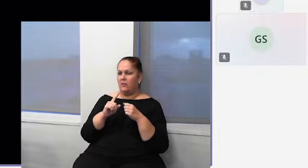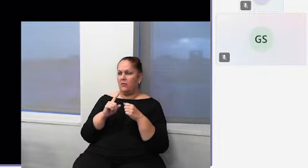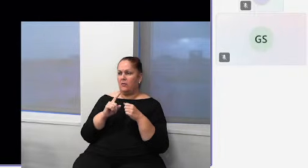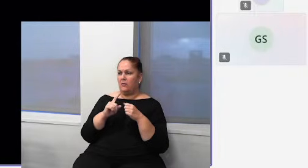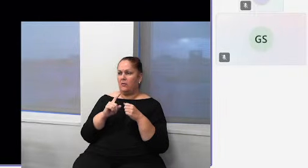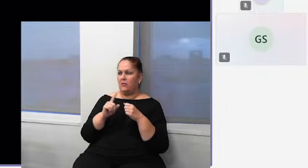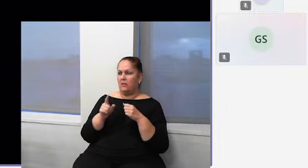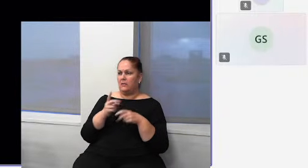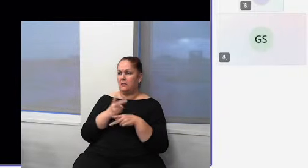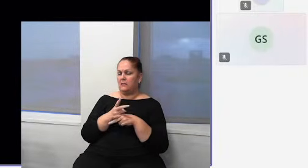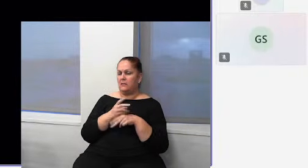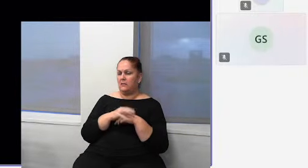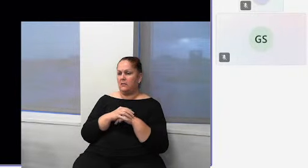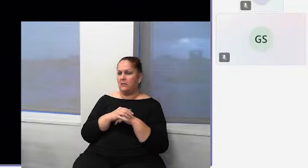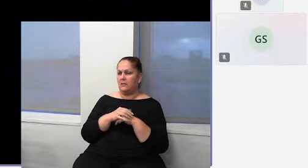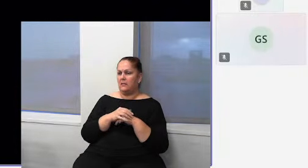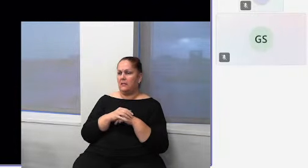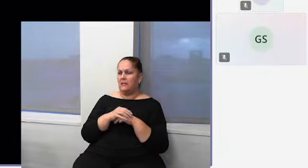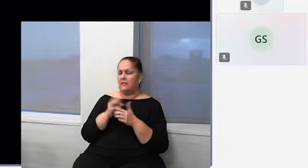for its pension